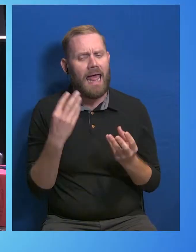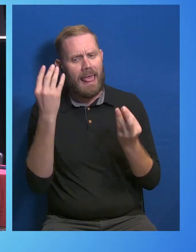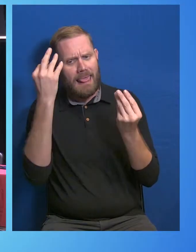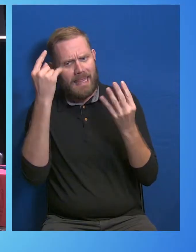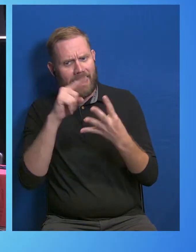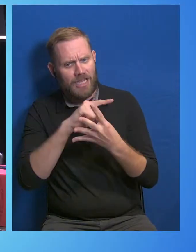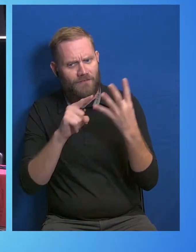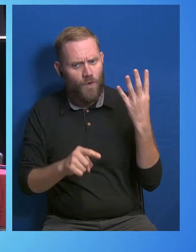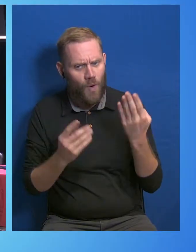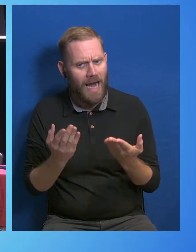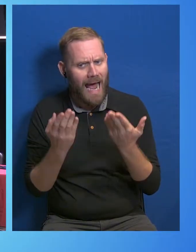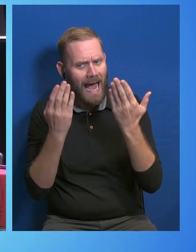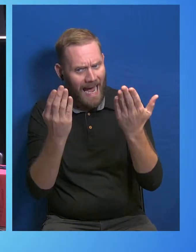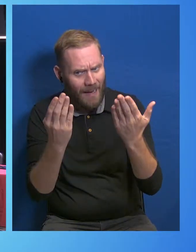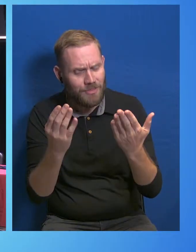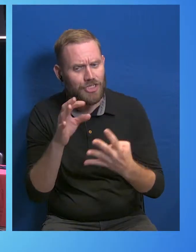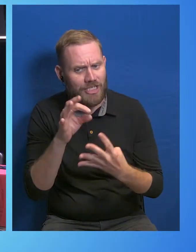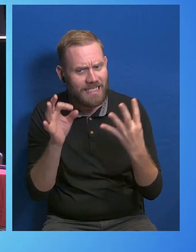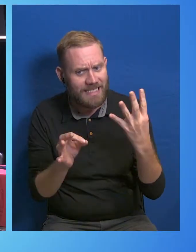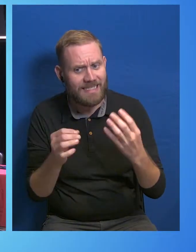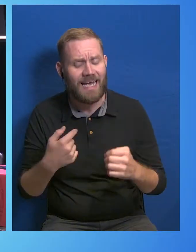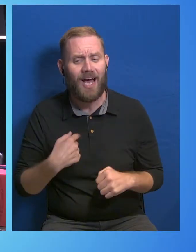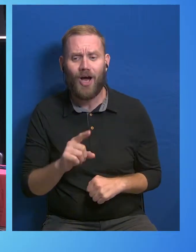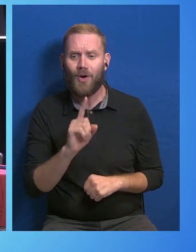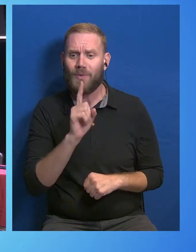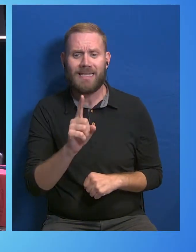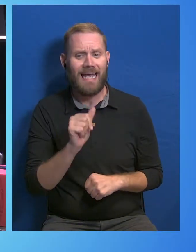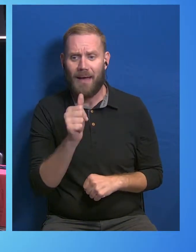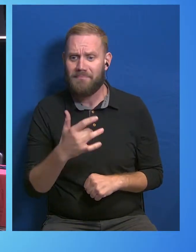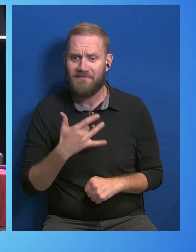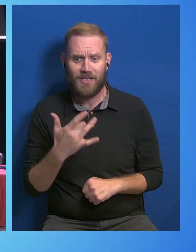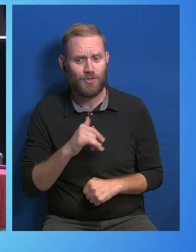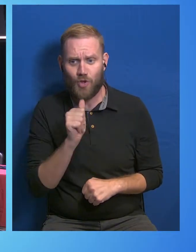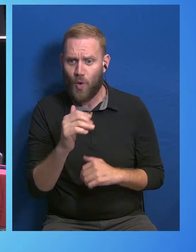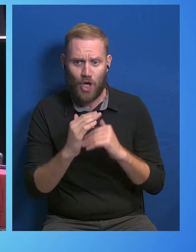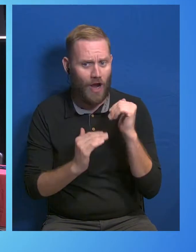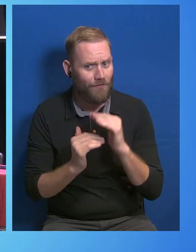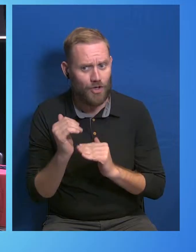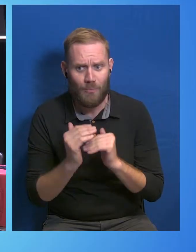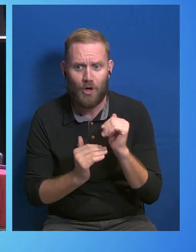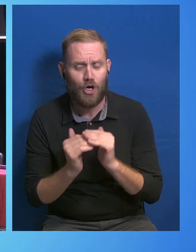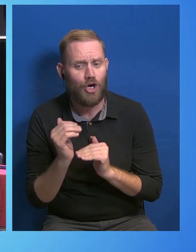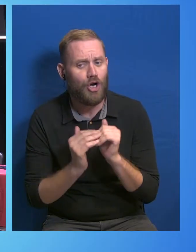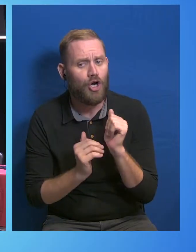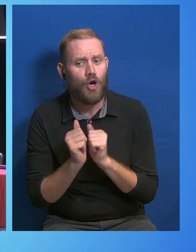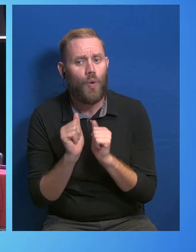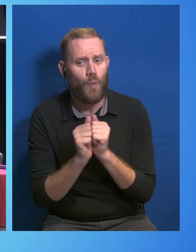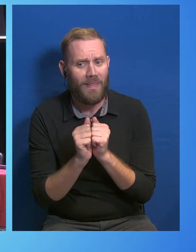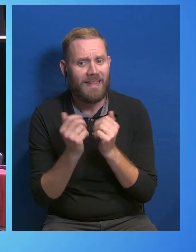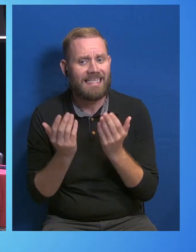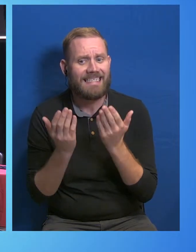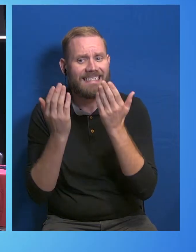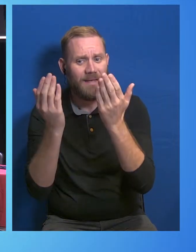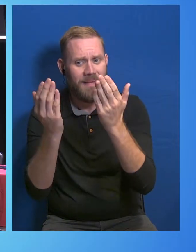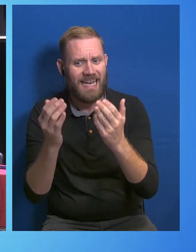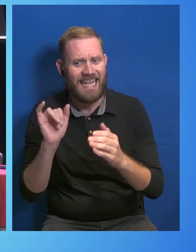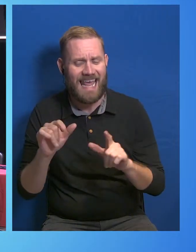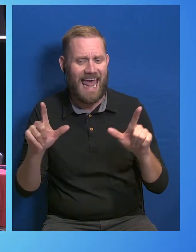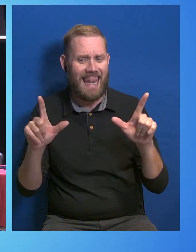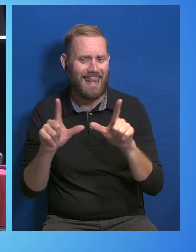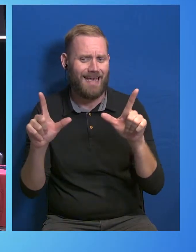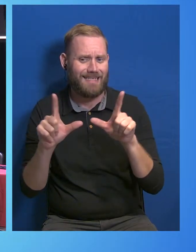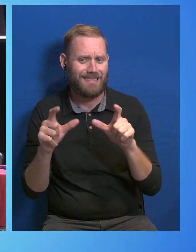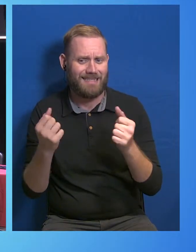the 4 options, I am really not comfortable with submitting the license plate